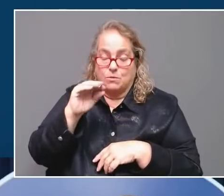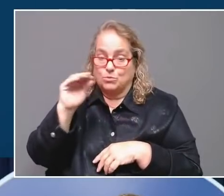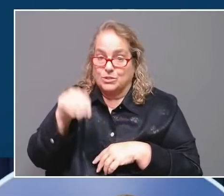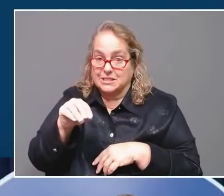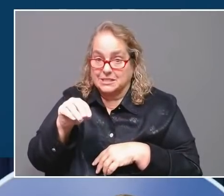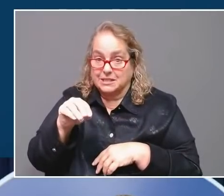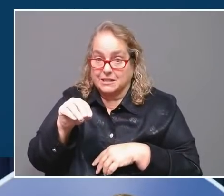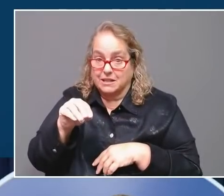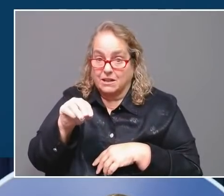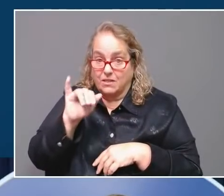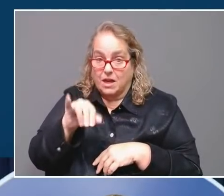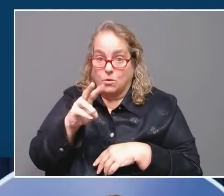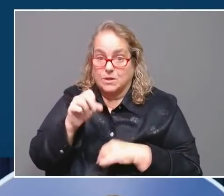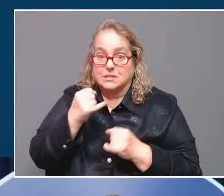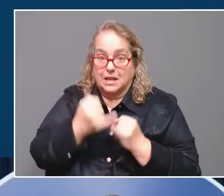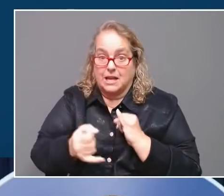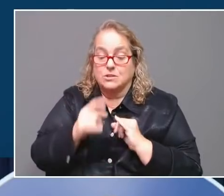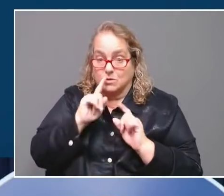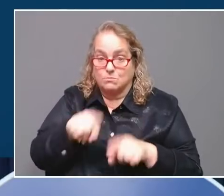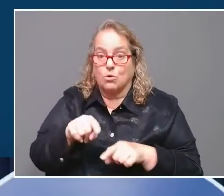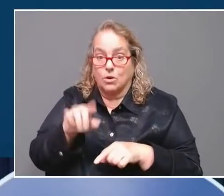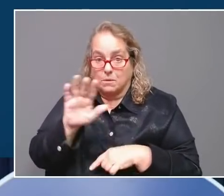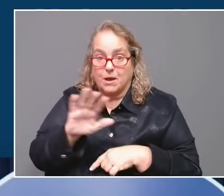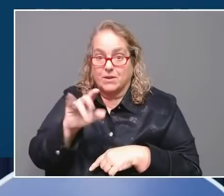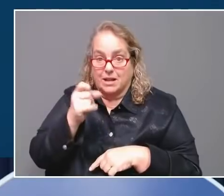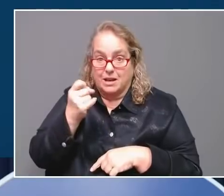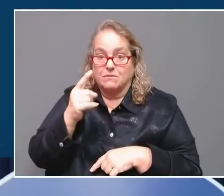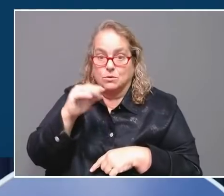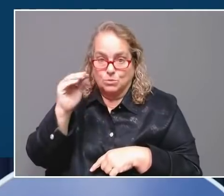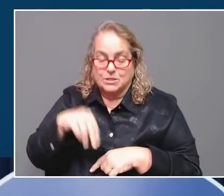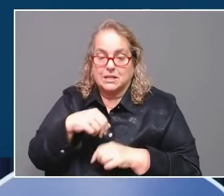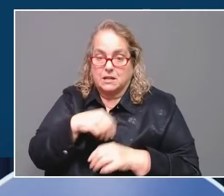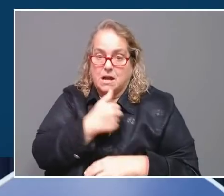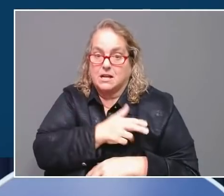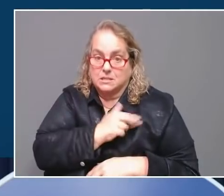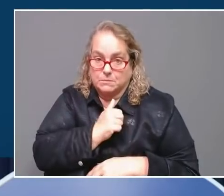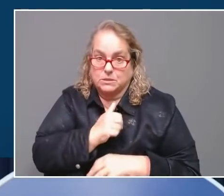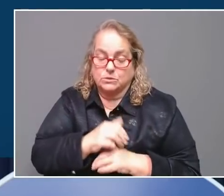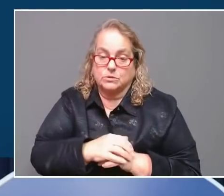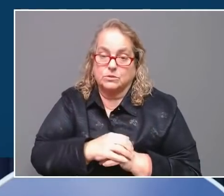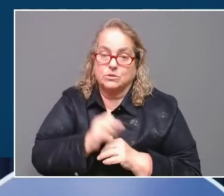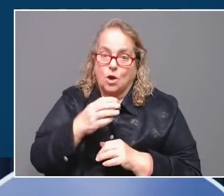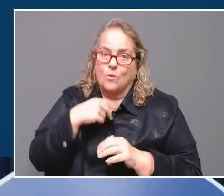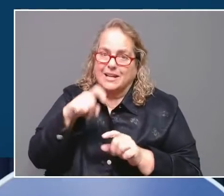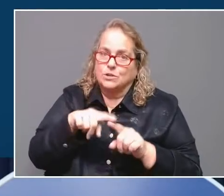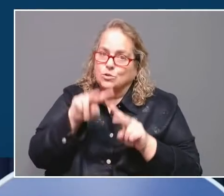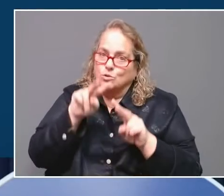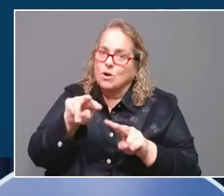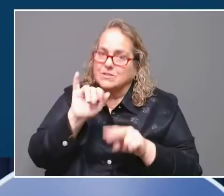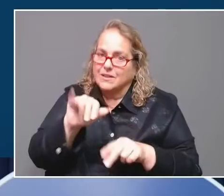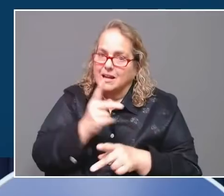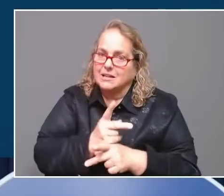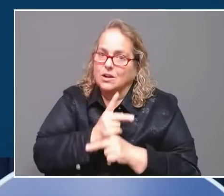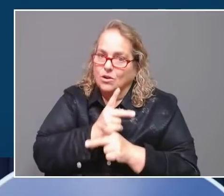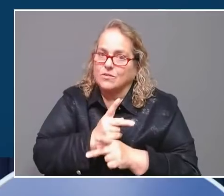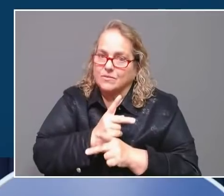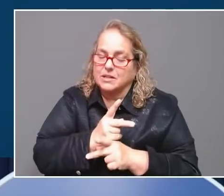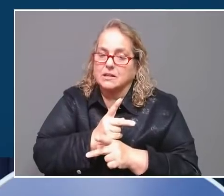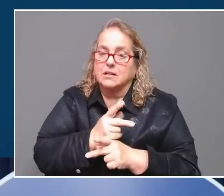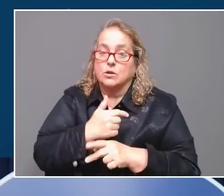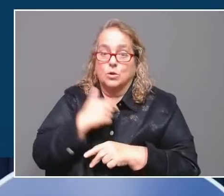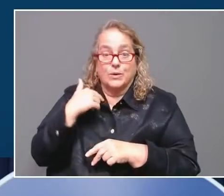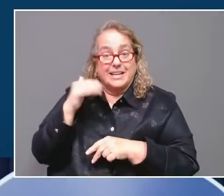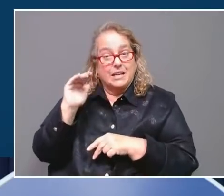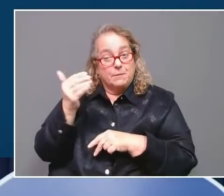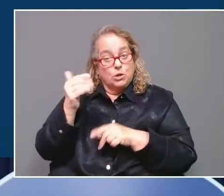the last report that we had, right around there in hospitalizations. So we need to watch that carefully. We appear to be seeing the